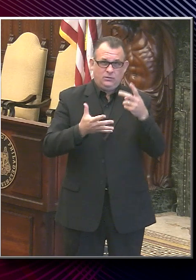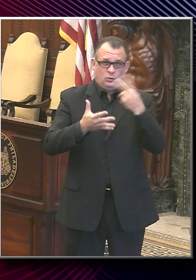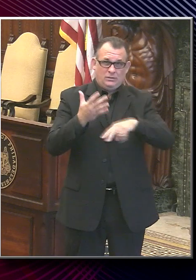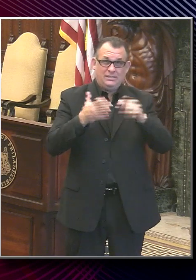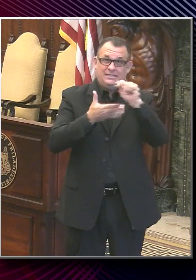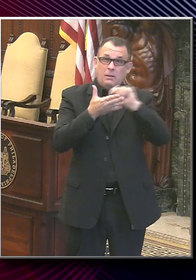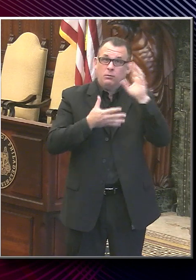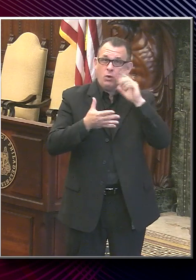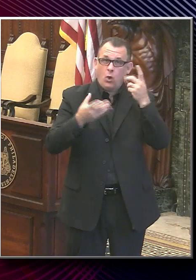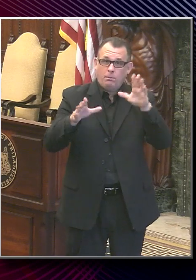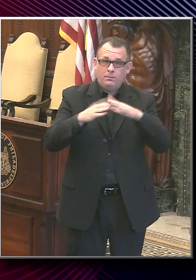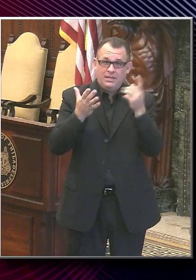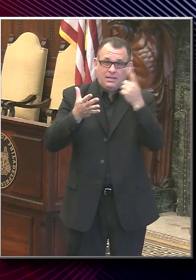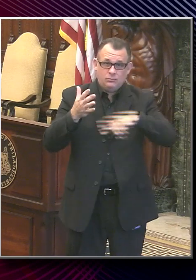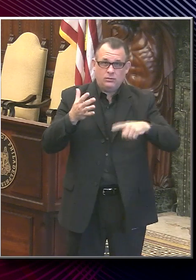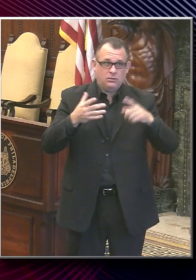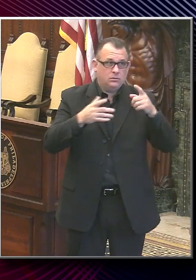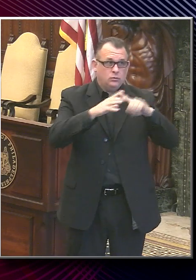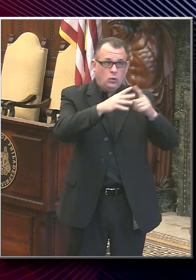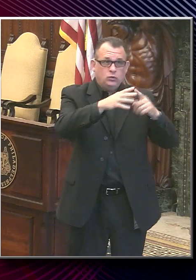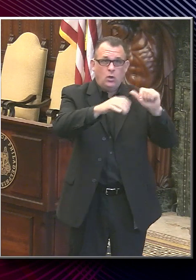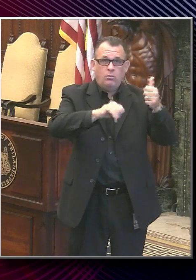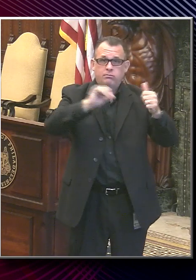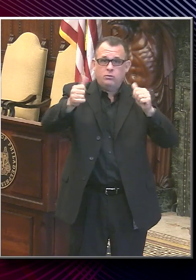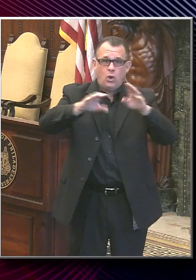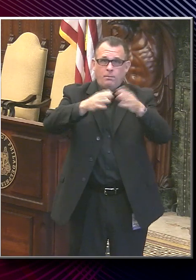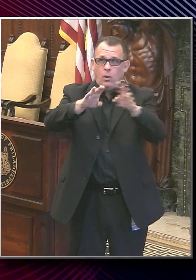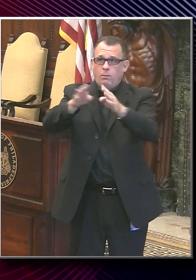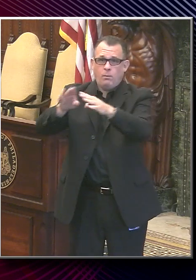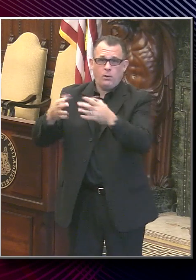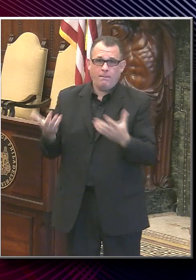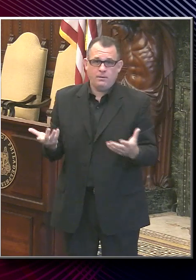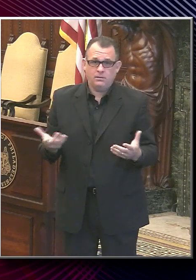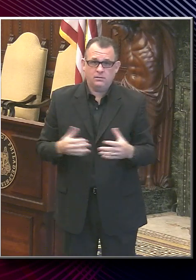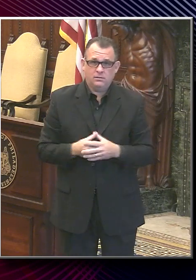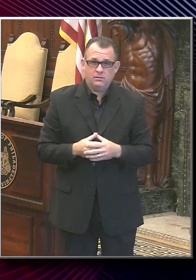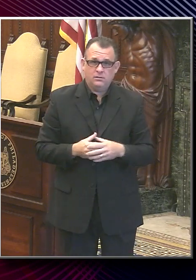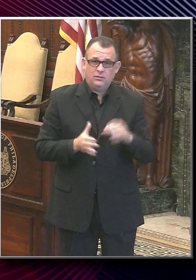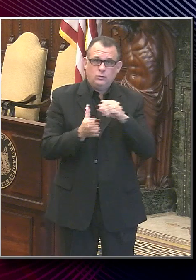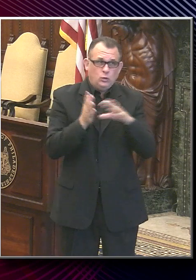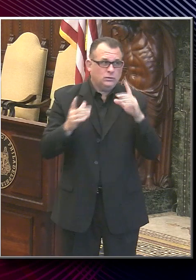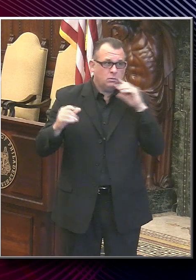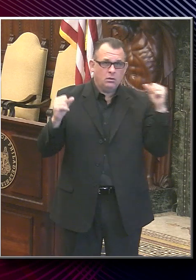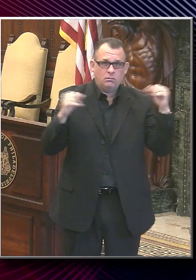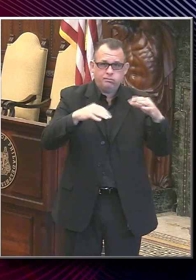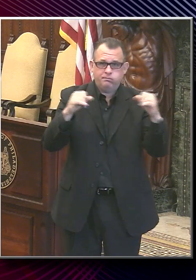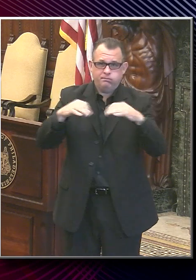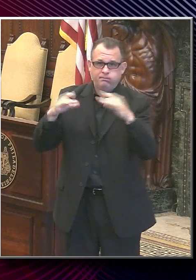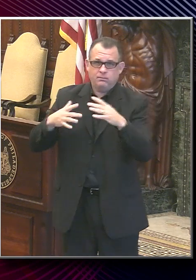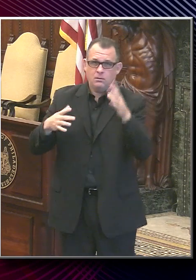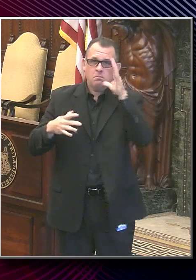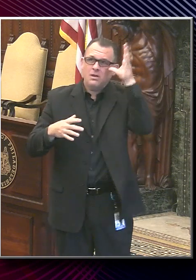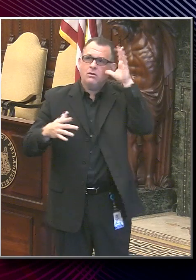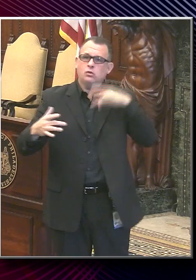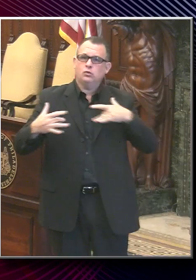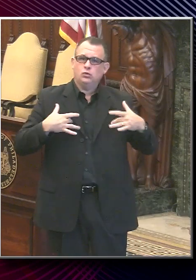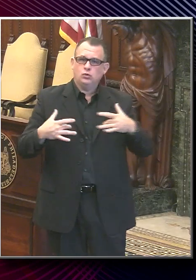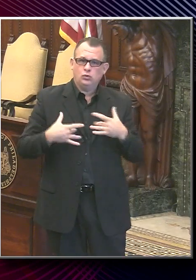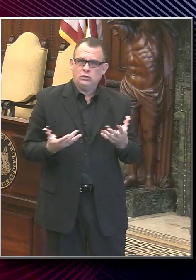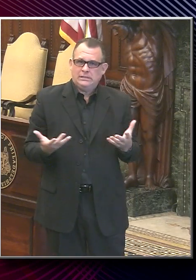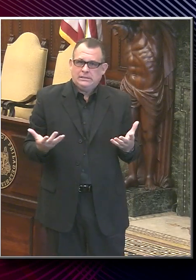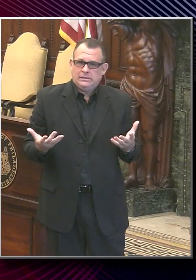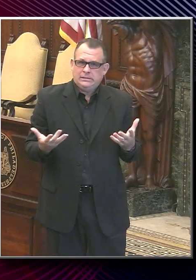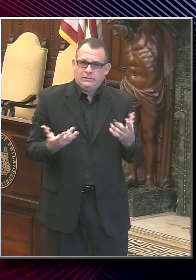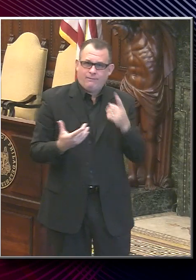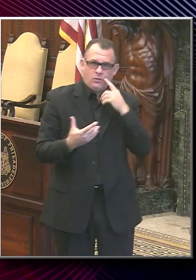some of the other schools open, and you have parents who are concerned about whether or not their kids are going to be able to do an entire year